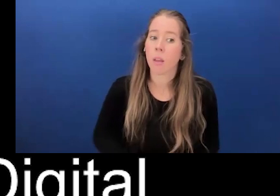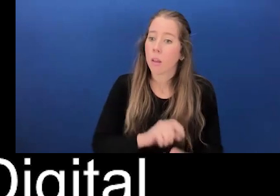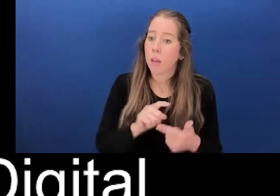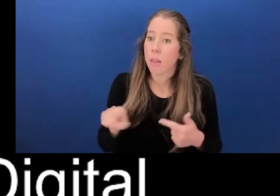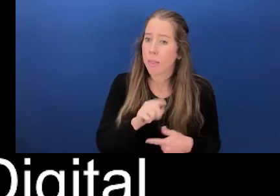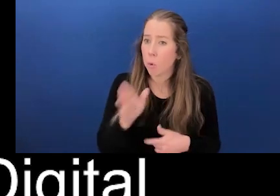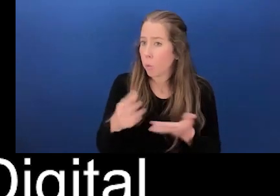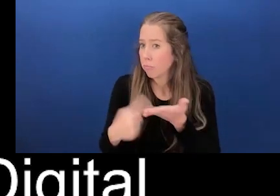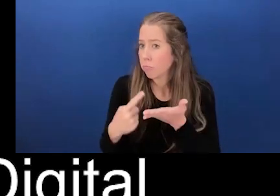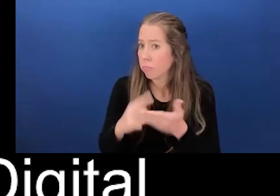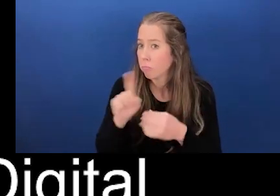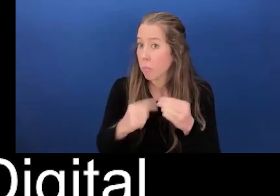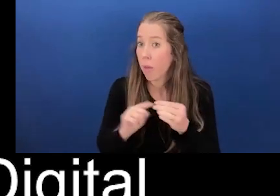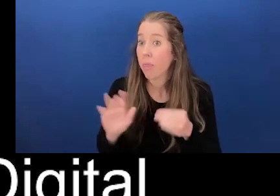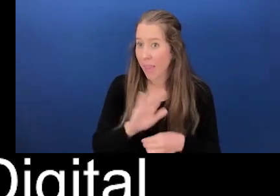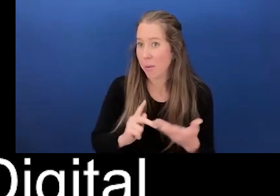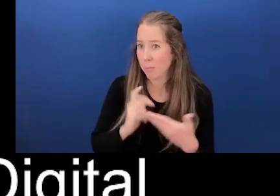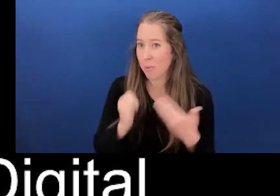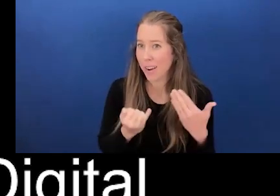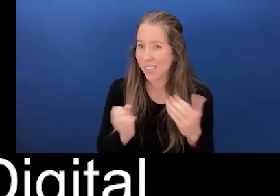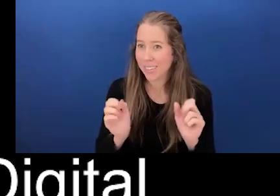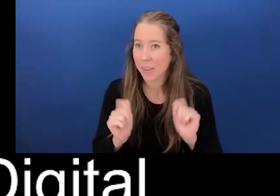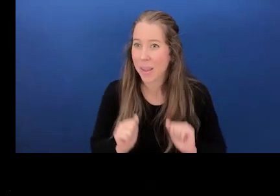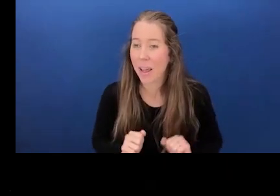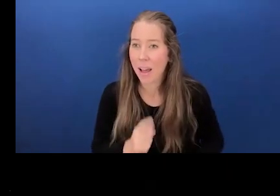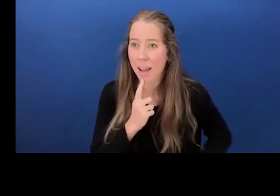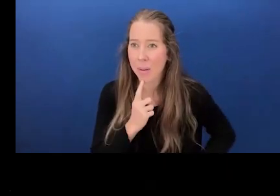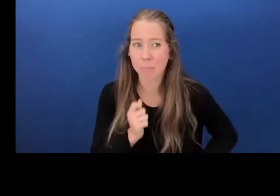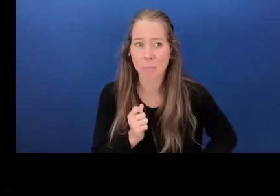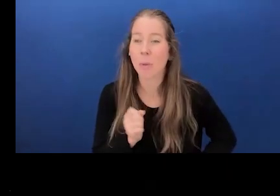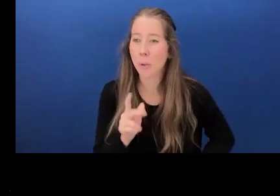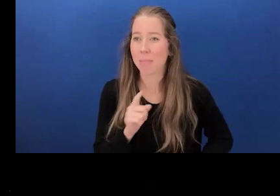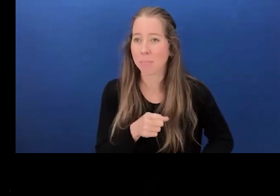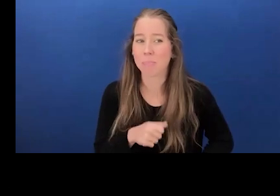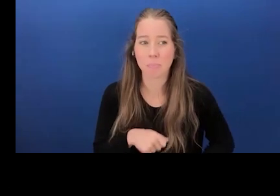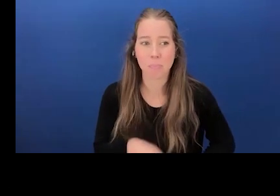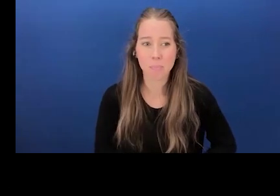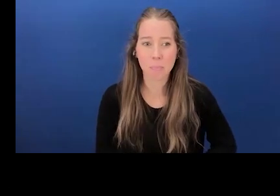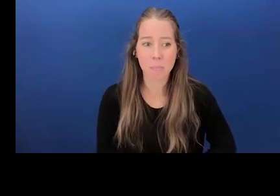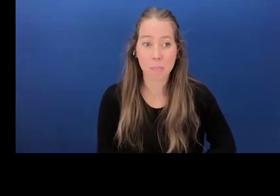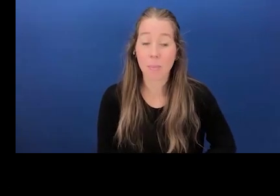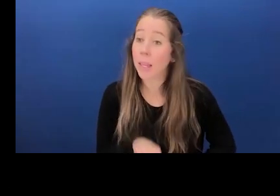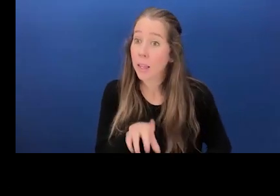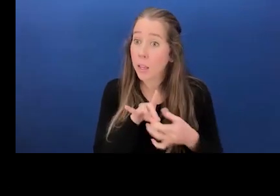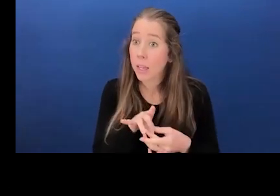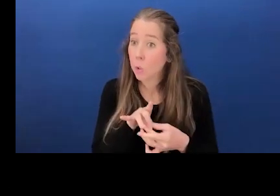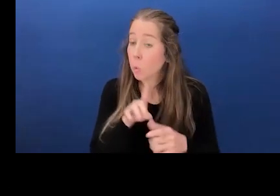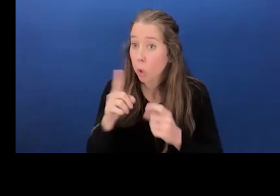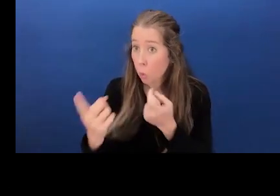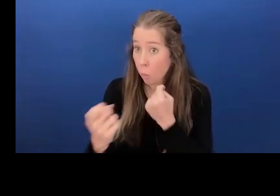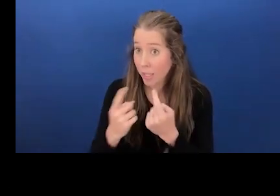to talk about their project. Okay. And like that. Okay. Regarding questions, because